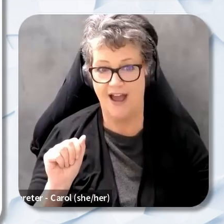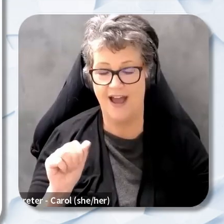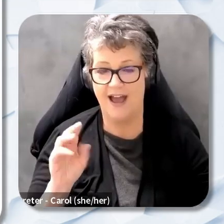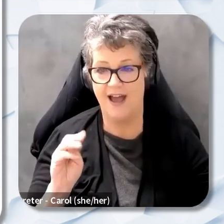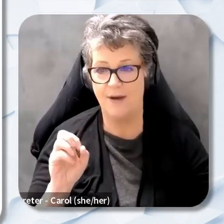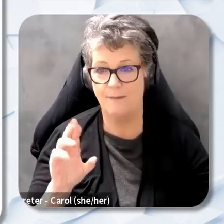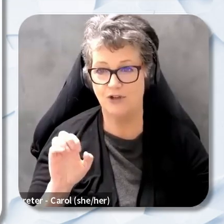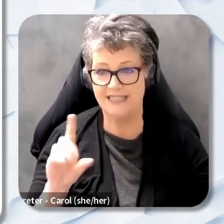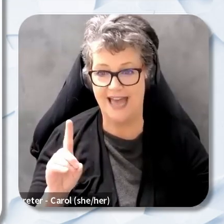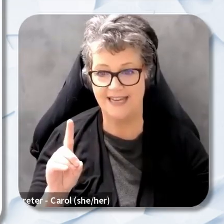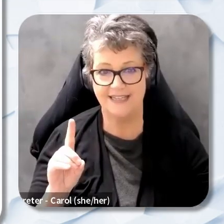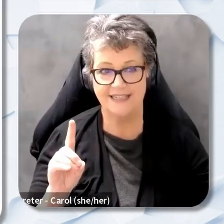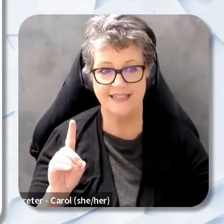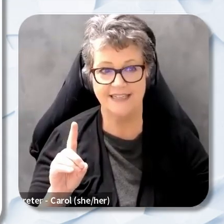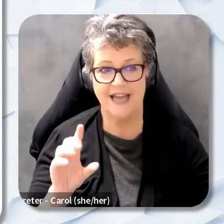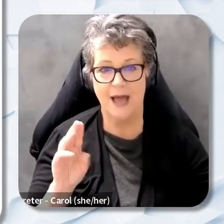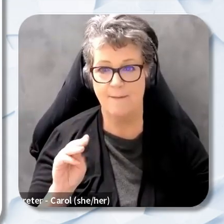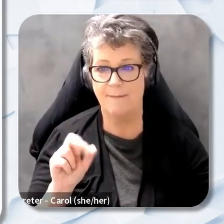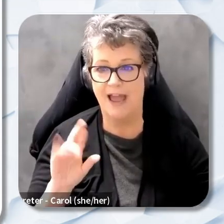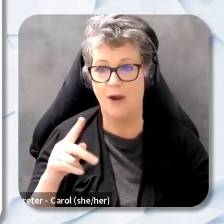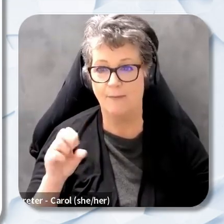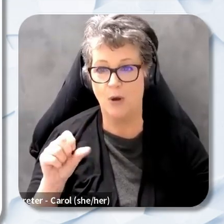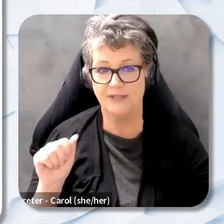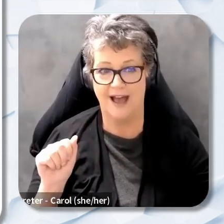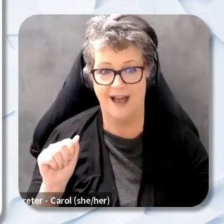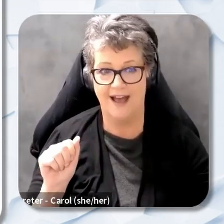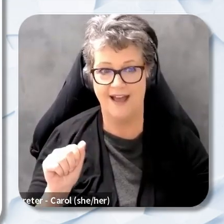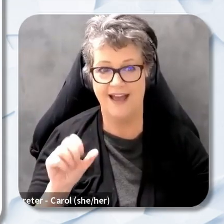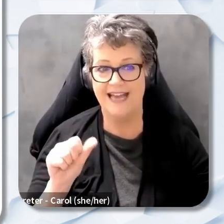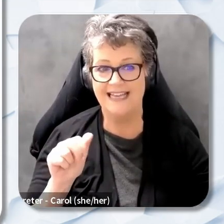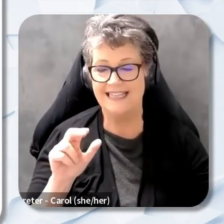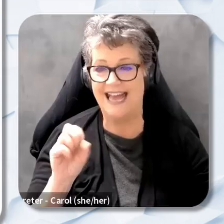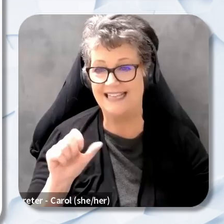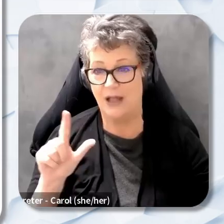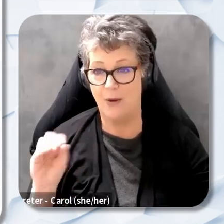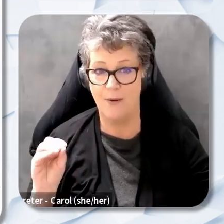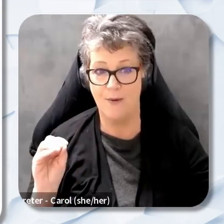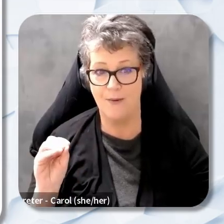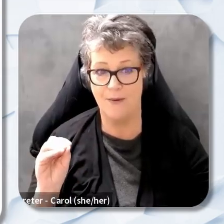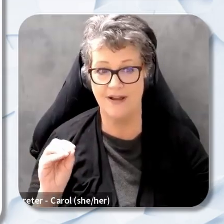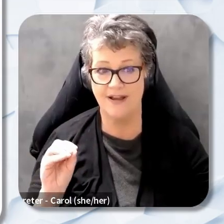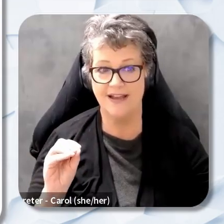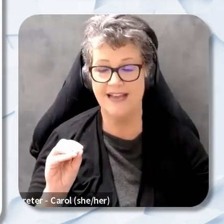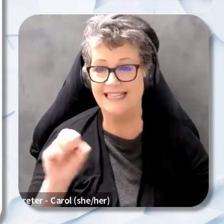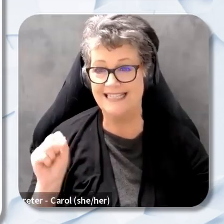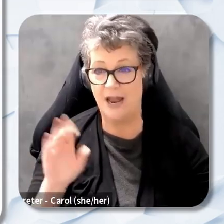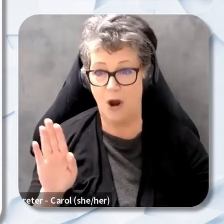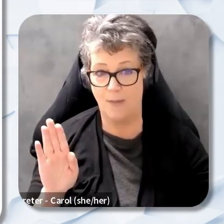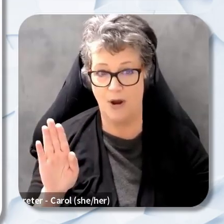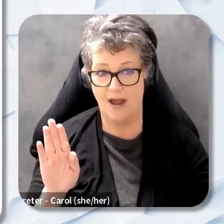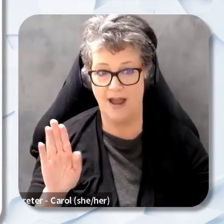Madera, Merced, Mariposa, San Luis Obispo, Santa